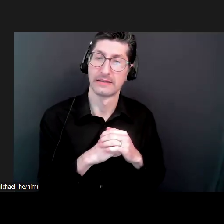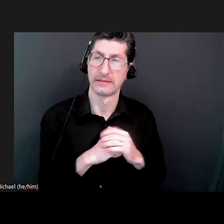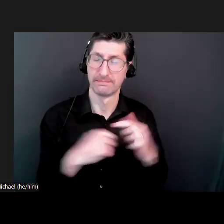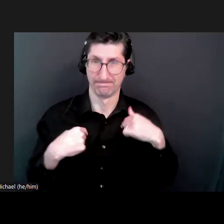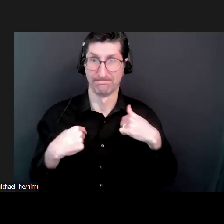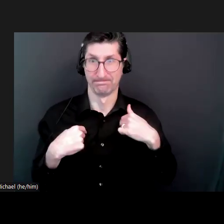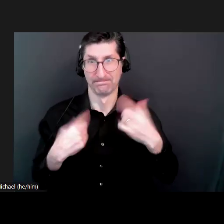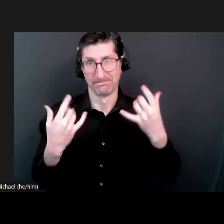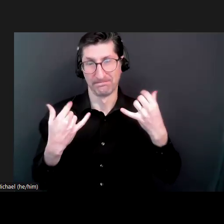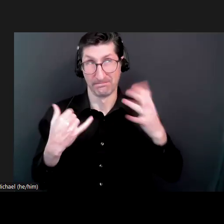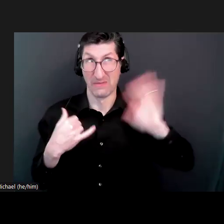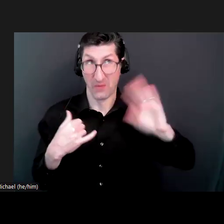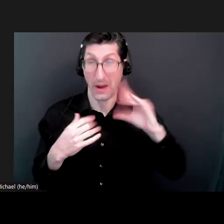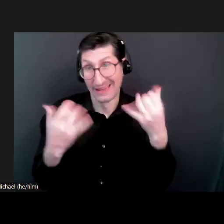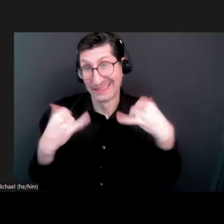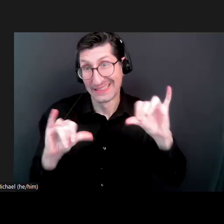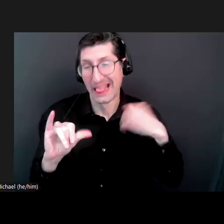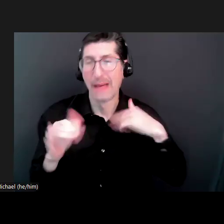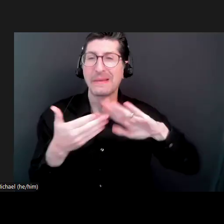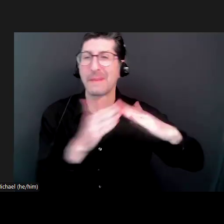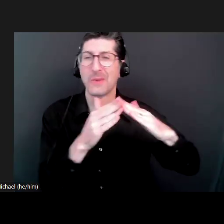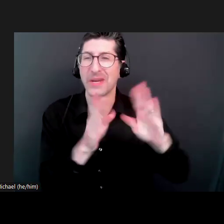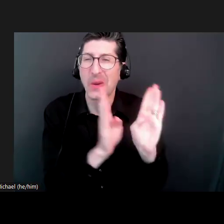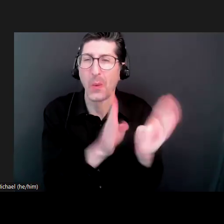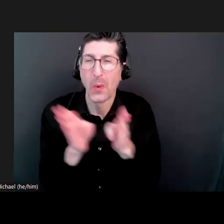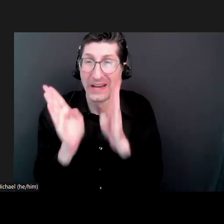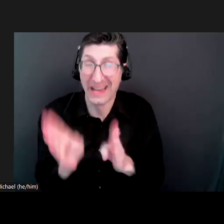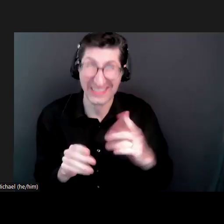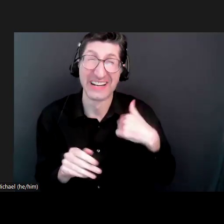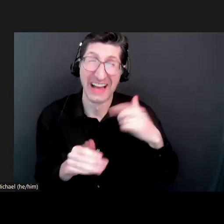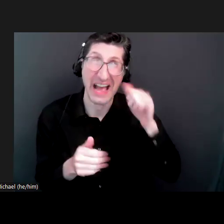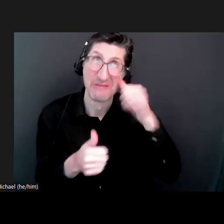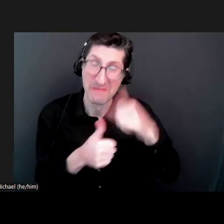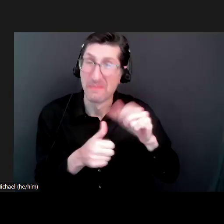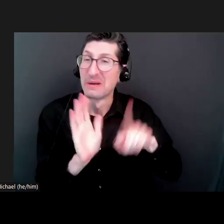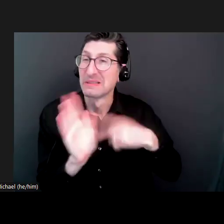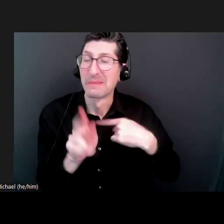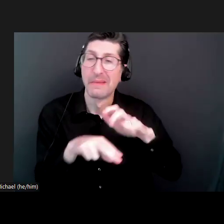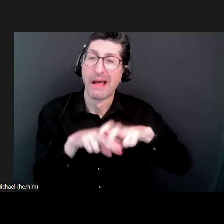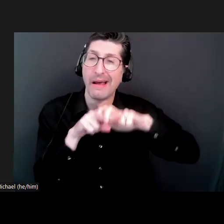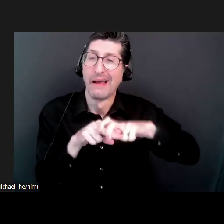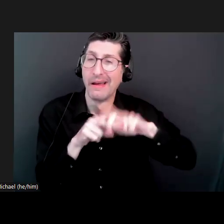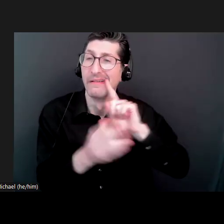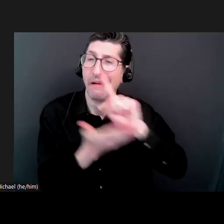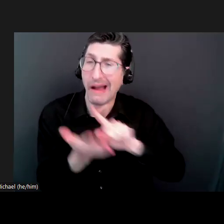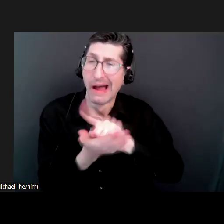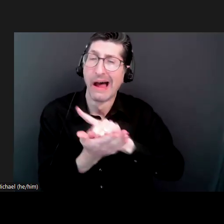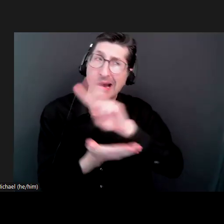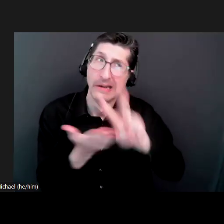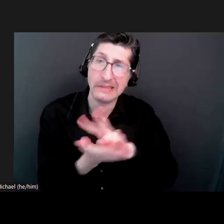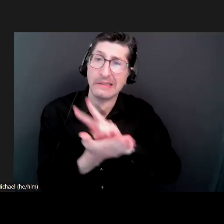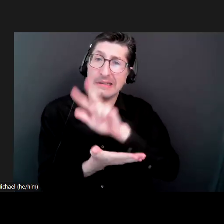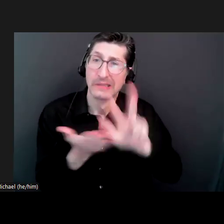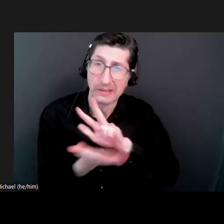organizer, so I come from having to wait hours and hours to do public comment. And so I thought it would